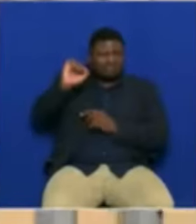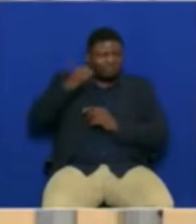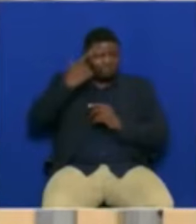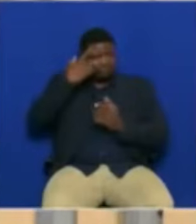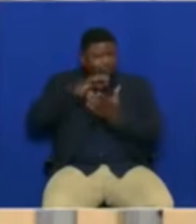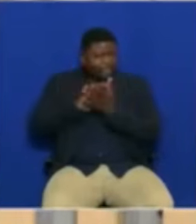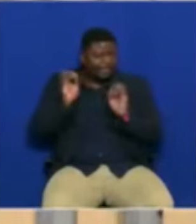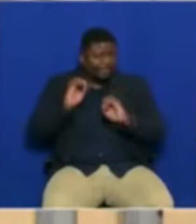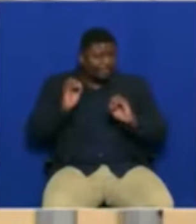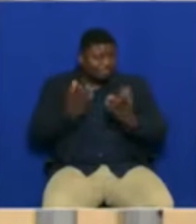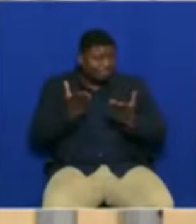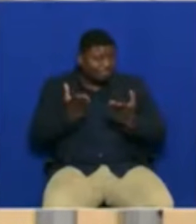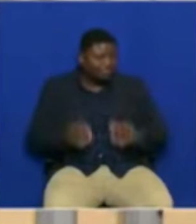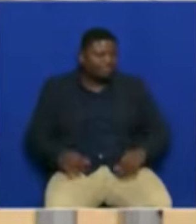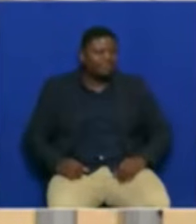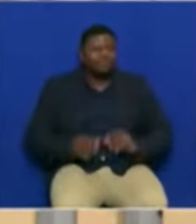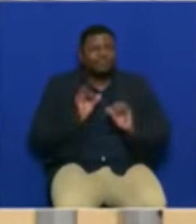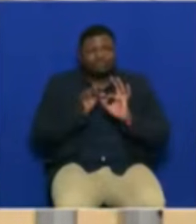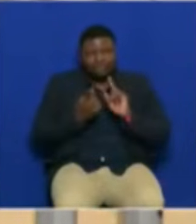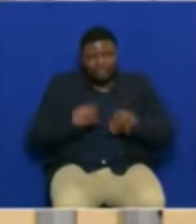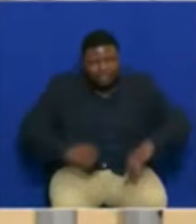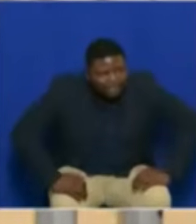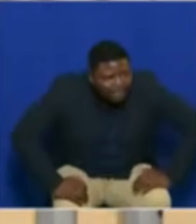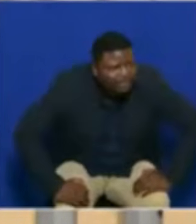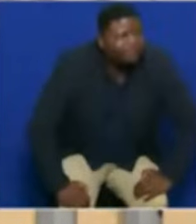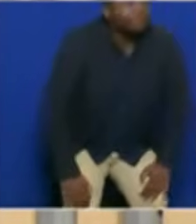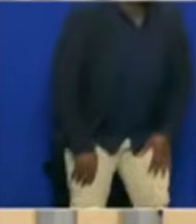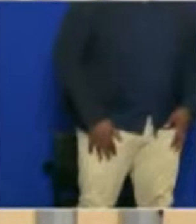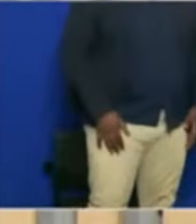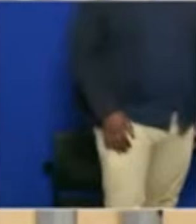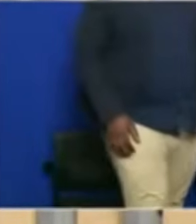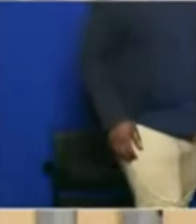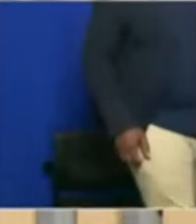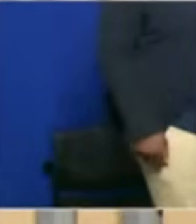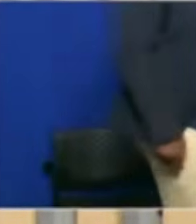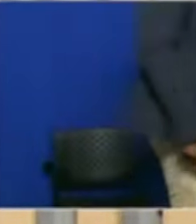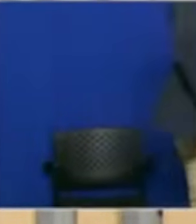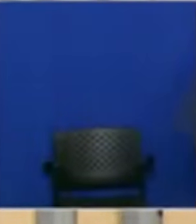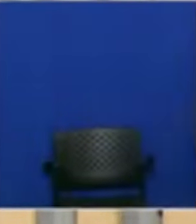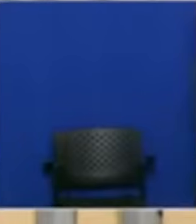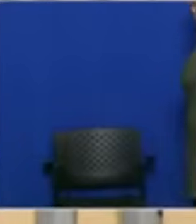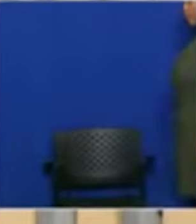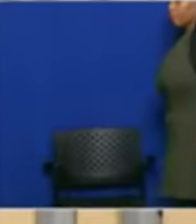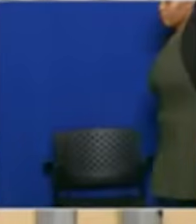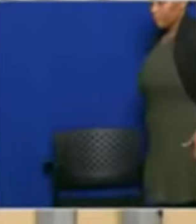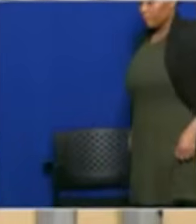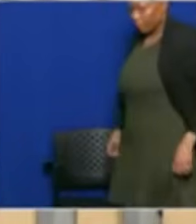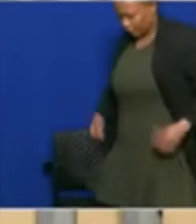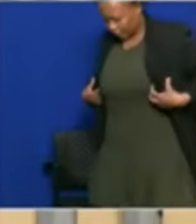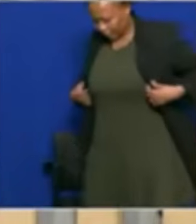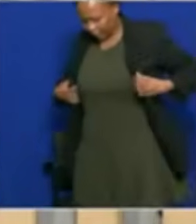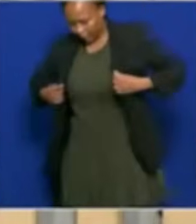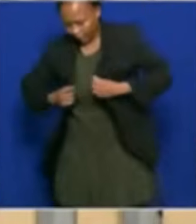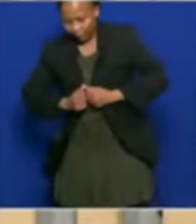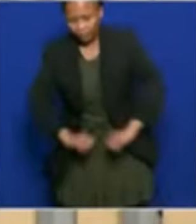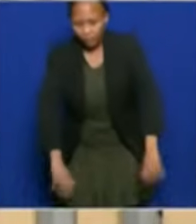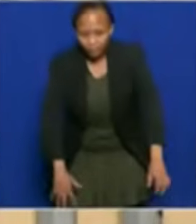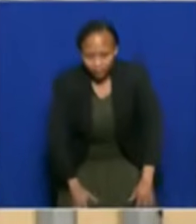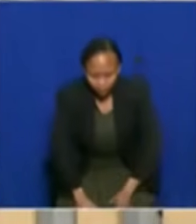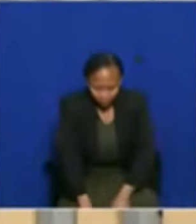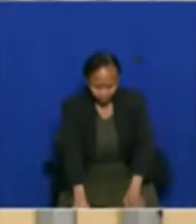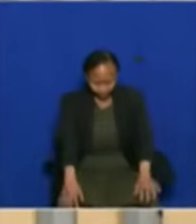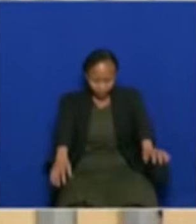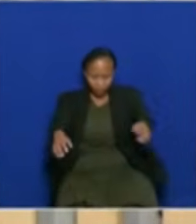With regards, I'm not... You said, you even used the word communique. I'm choosing to use the